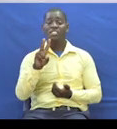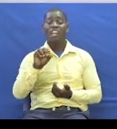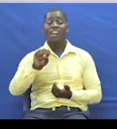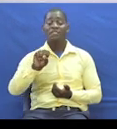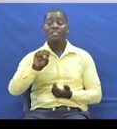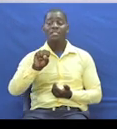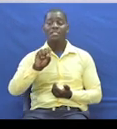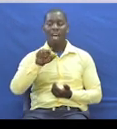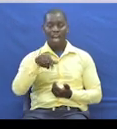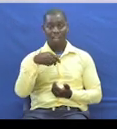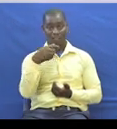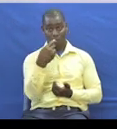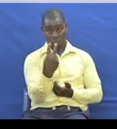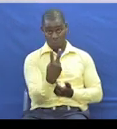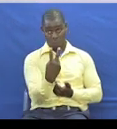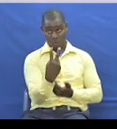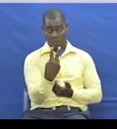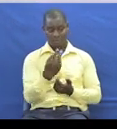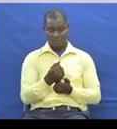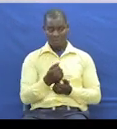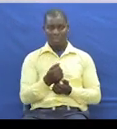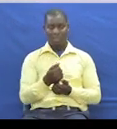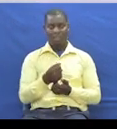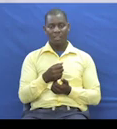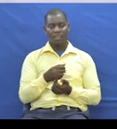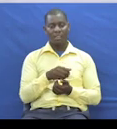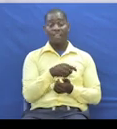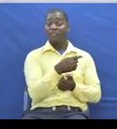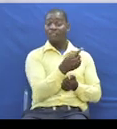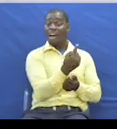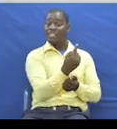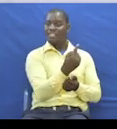having the first shell, the second shell.